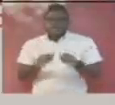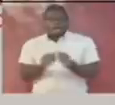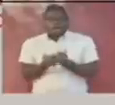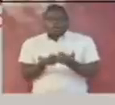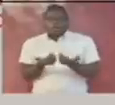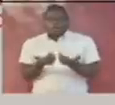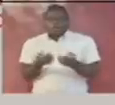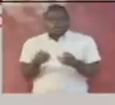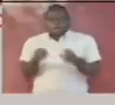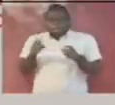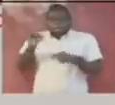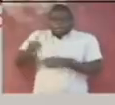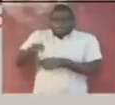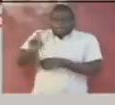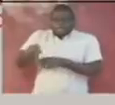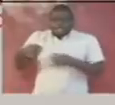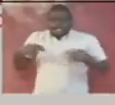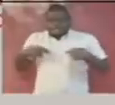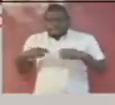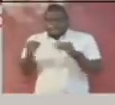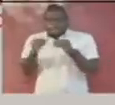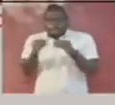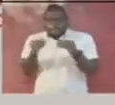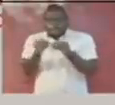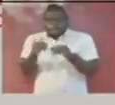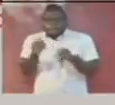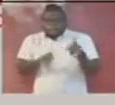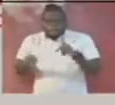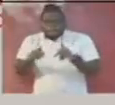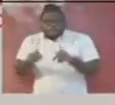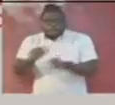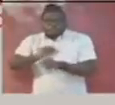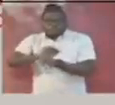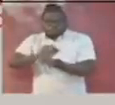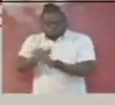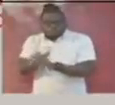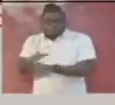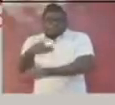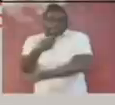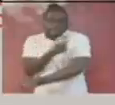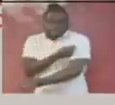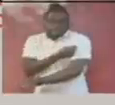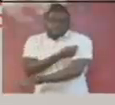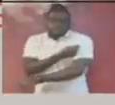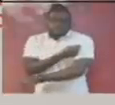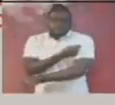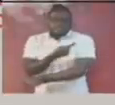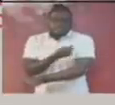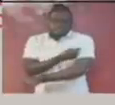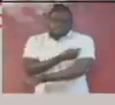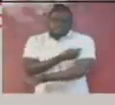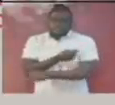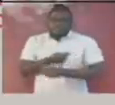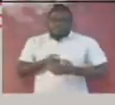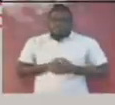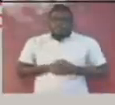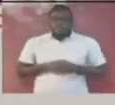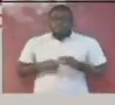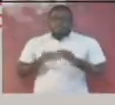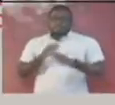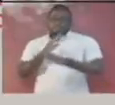people vaccinated so we could control the virus. So I just want to repeat, what we are starting to